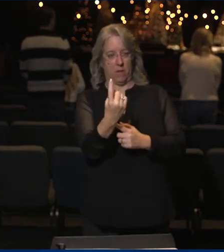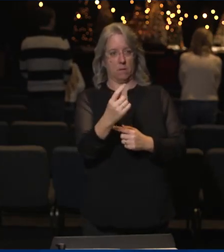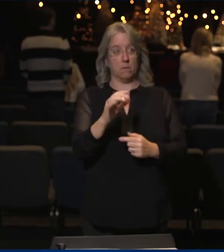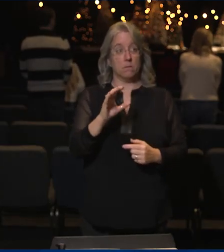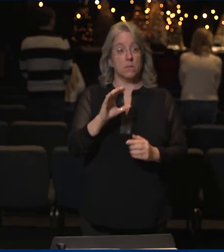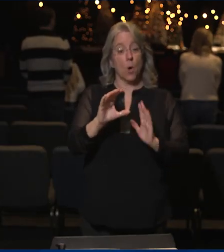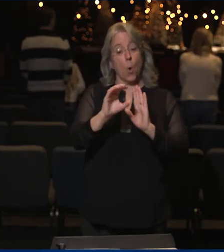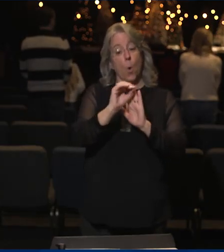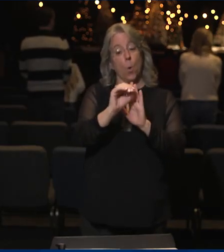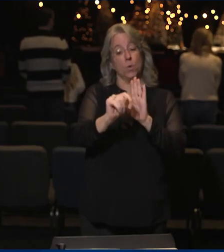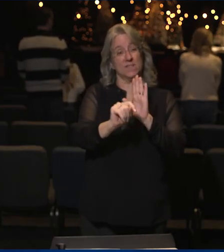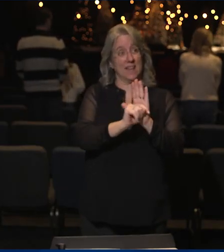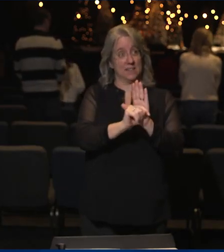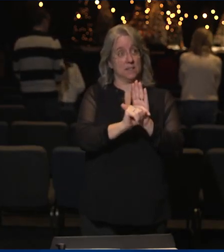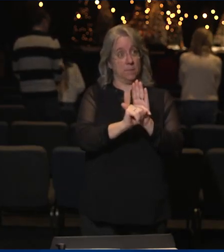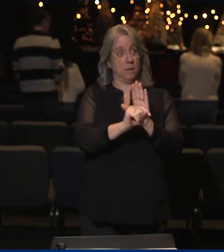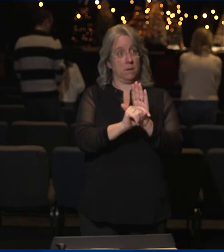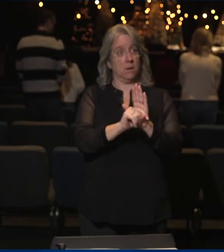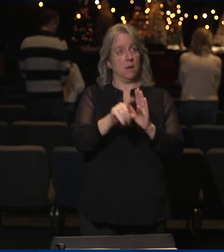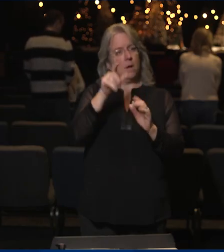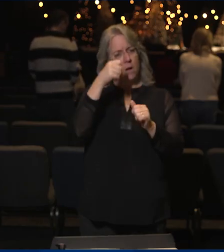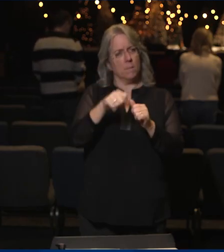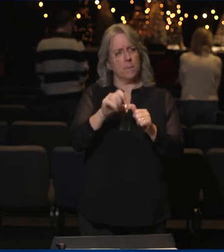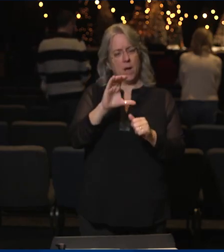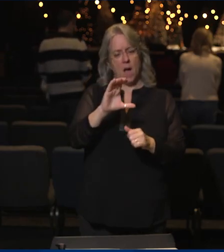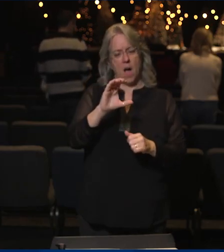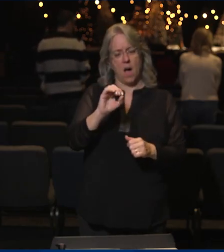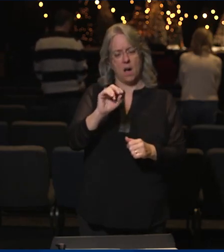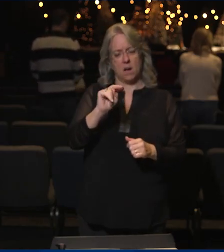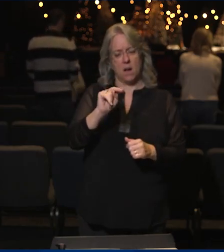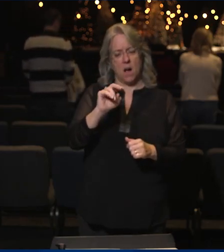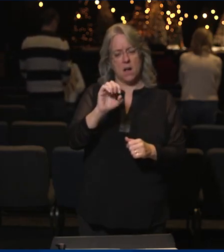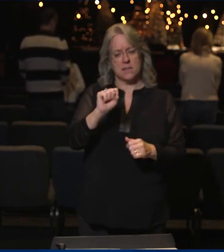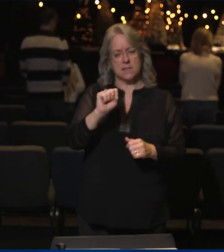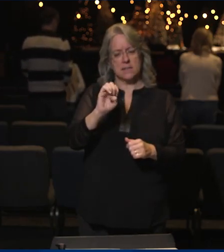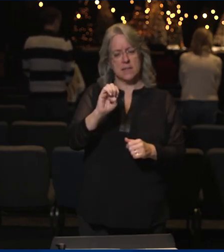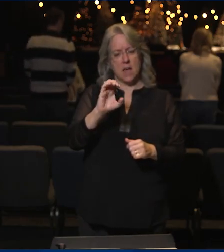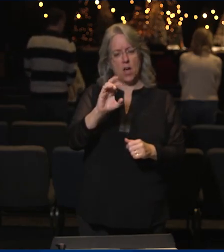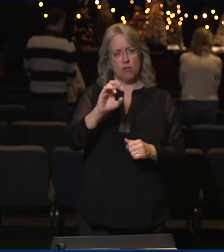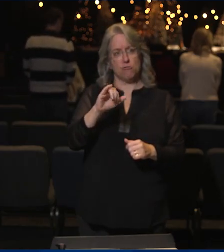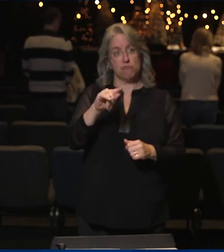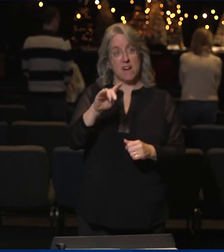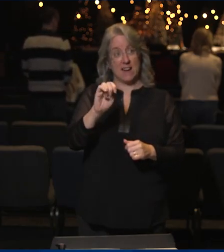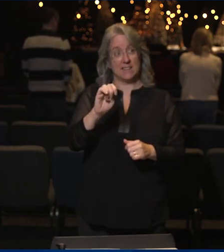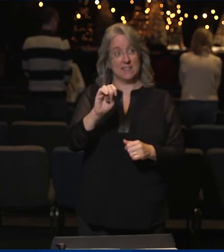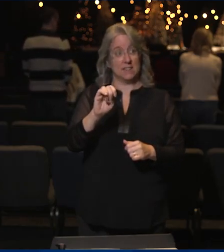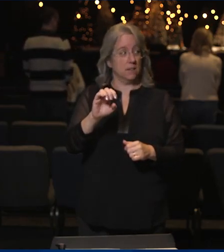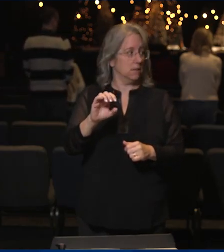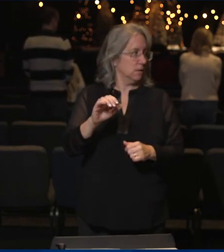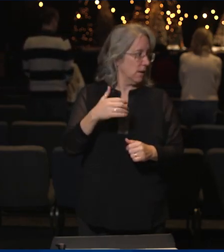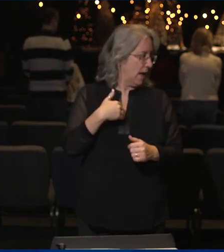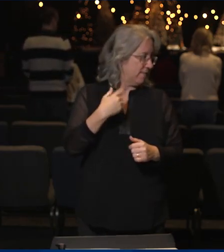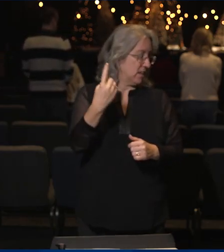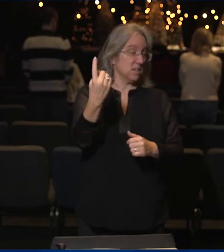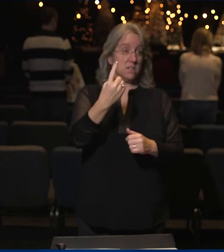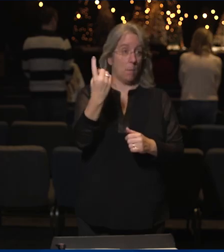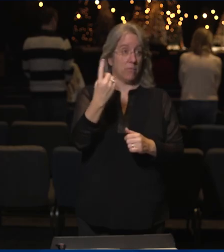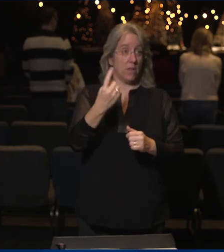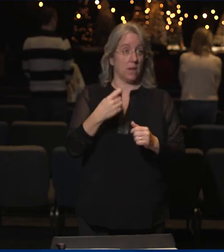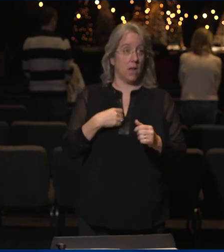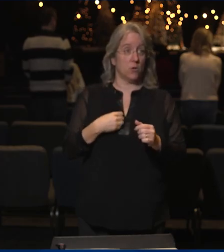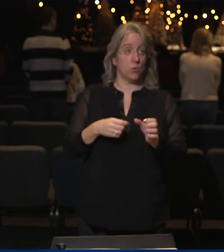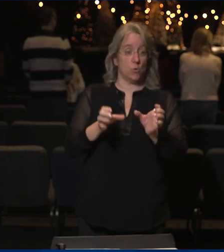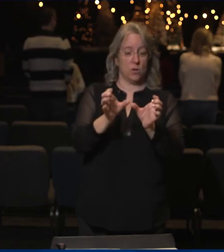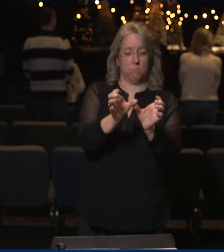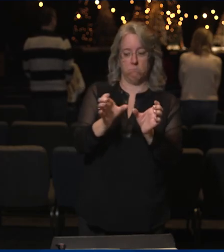of consecration, setting something apart to make it holy, had to do with a lot of instruments that the church used. So you would, you know, consecrate a chalice